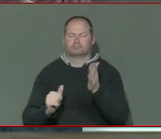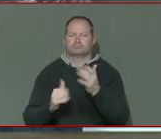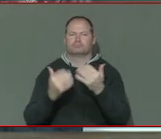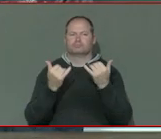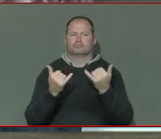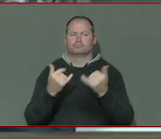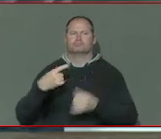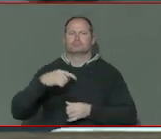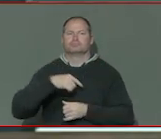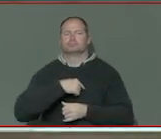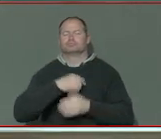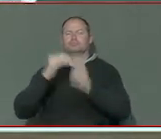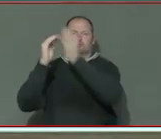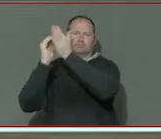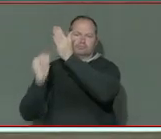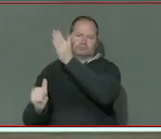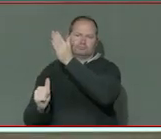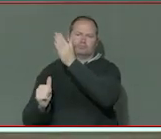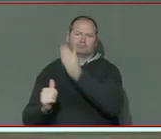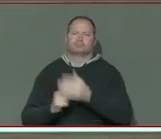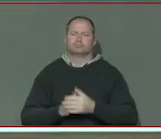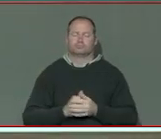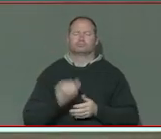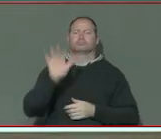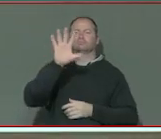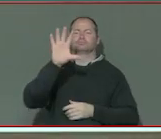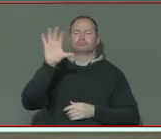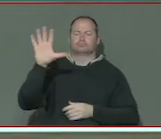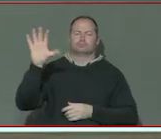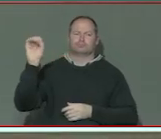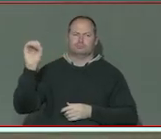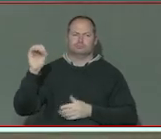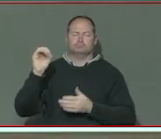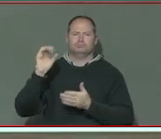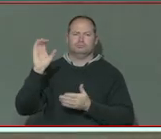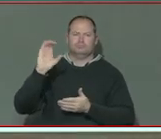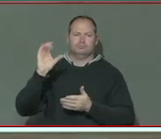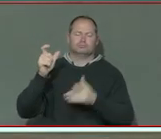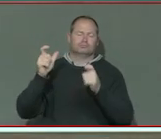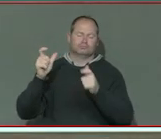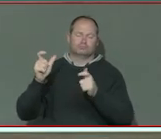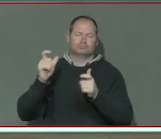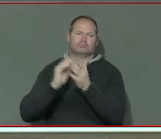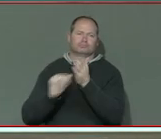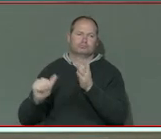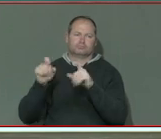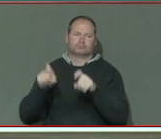must subtract 550 from our creditors control.